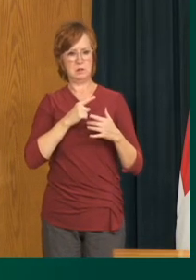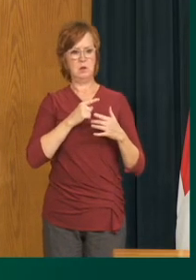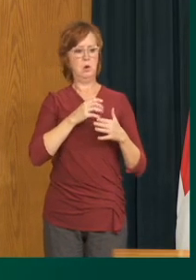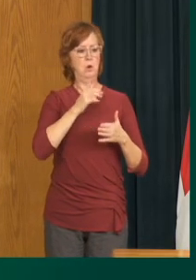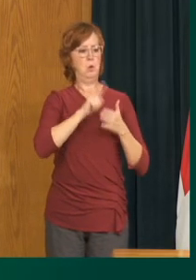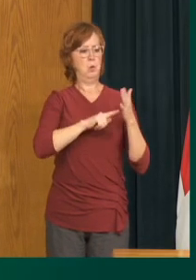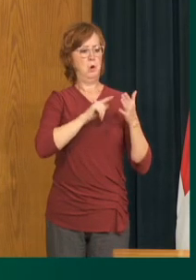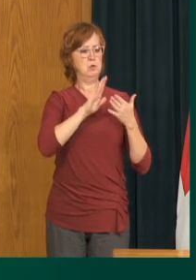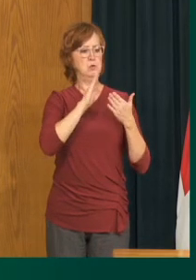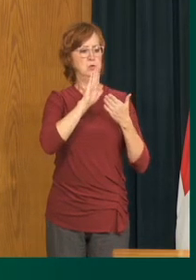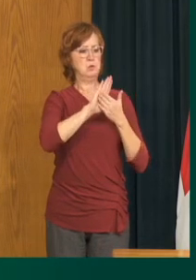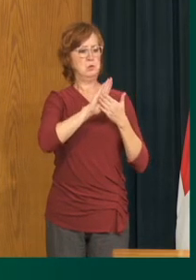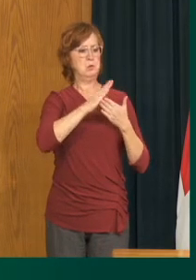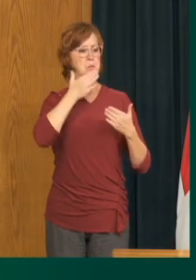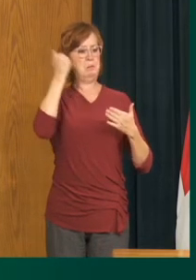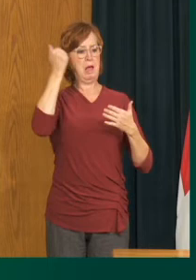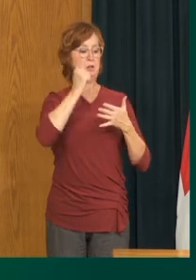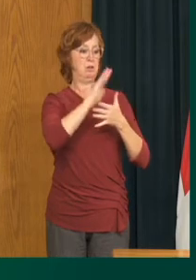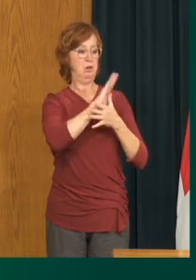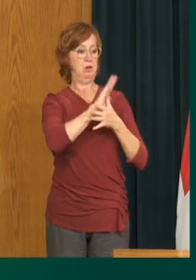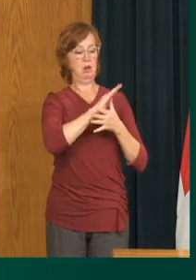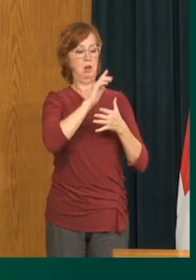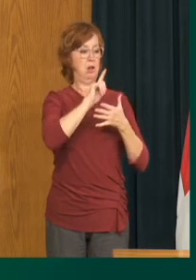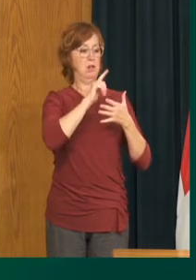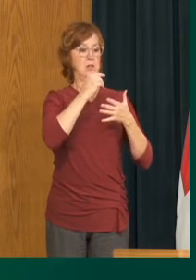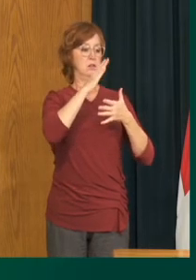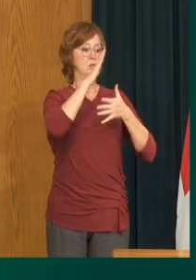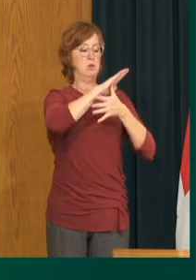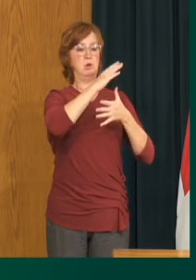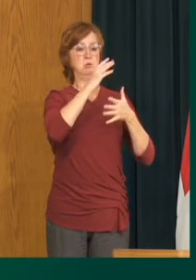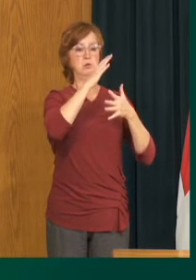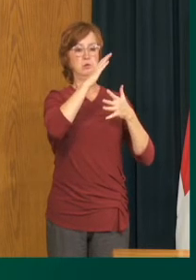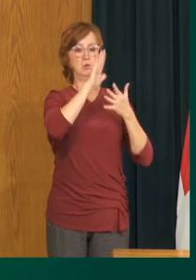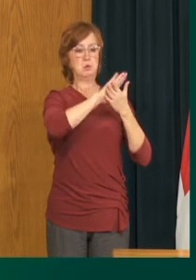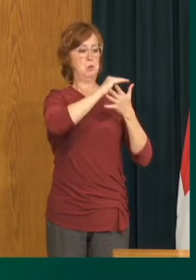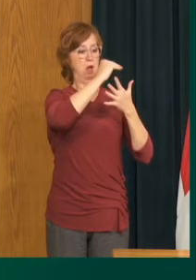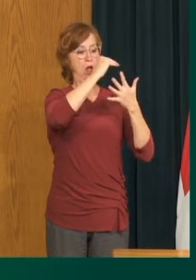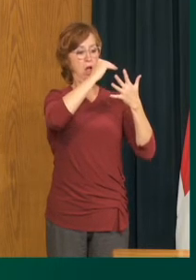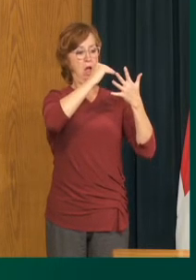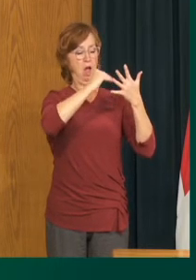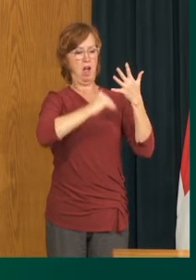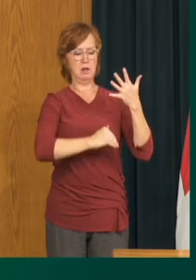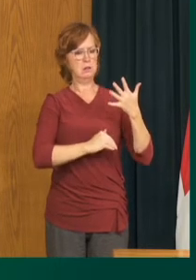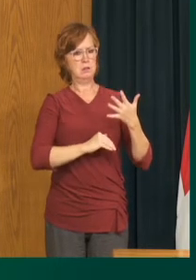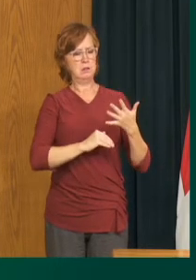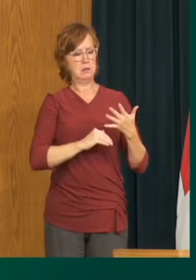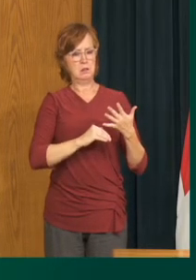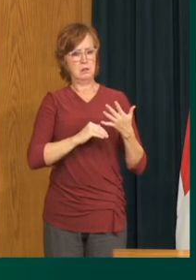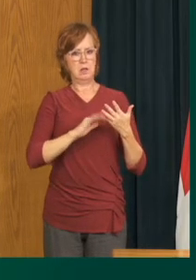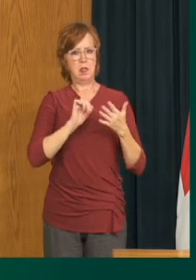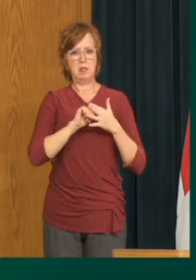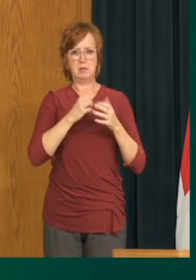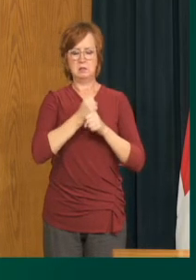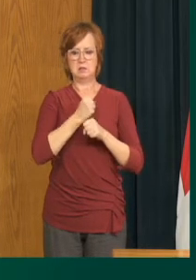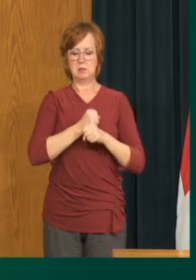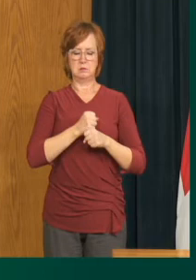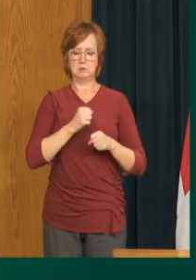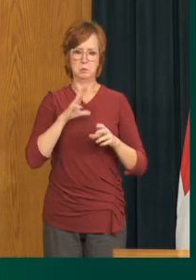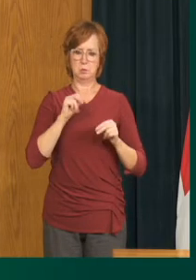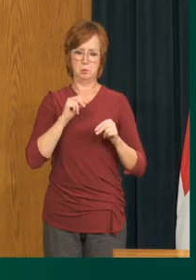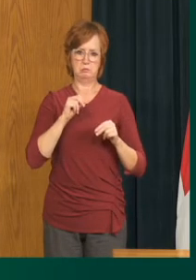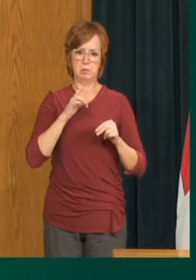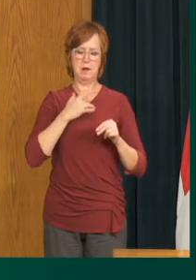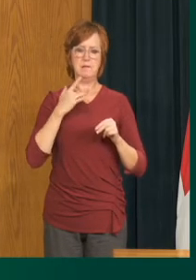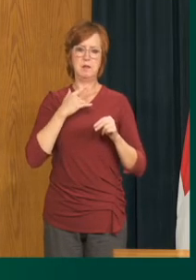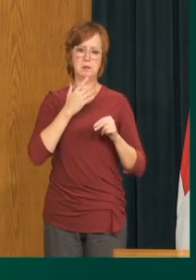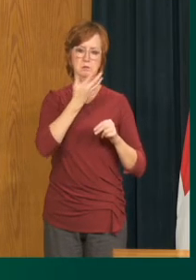or individuals or anything of that matter on some stats that they may have gotten a hold of. Saskatchewan's doing a very great job. I'm very proud of